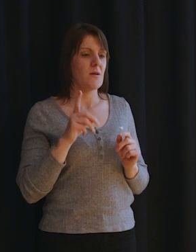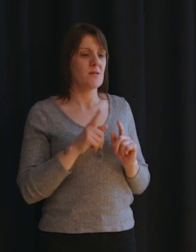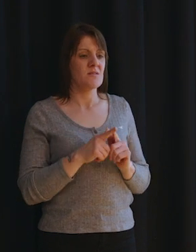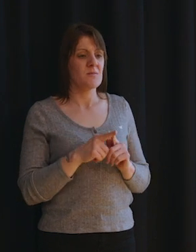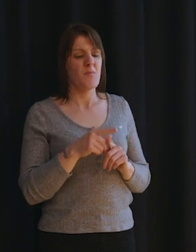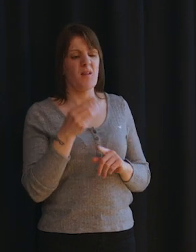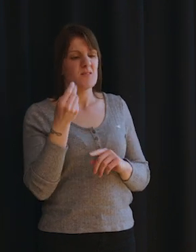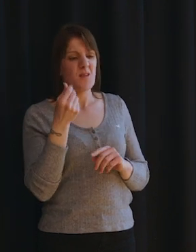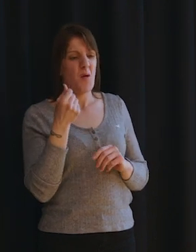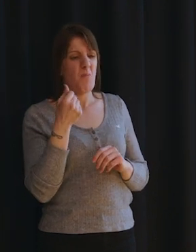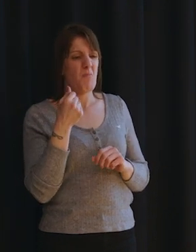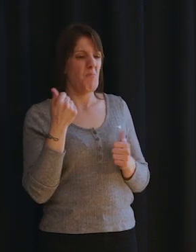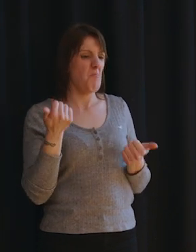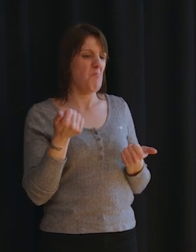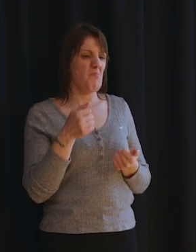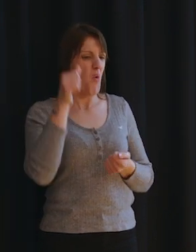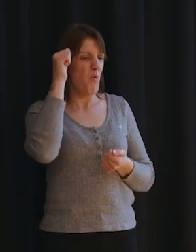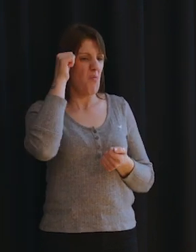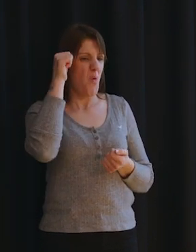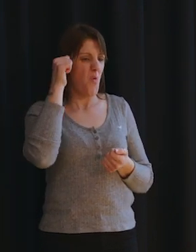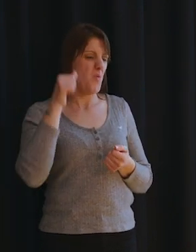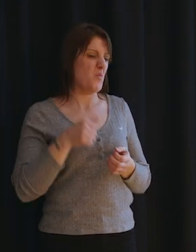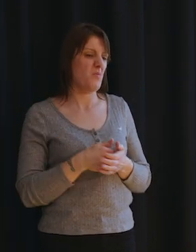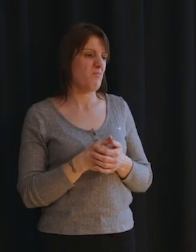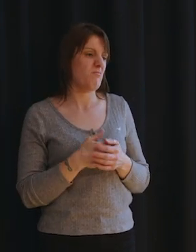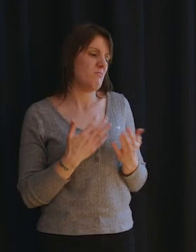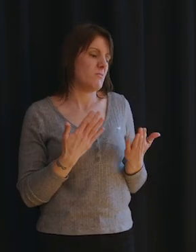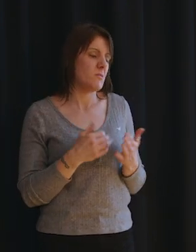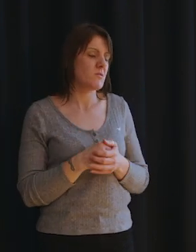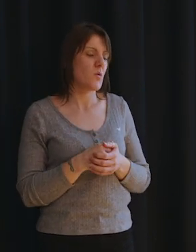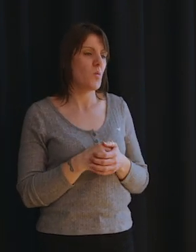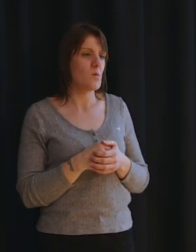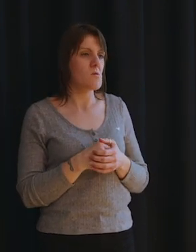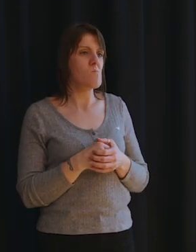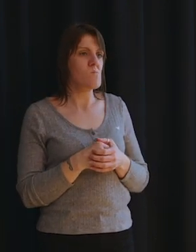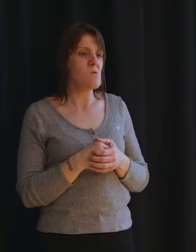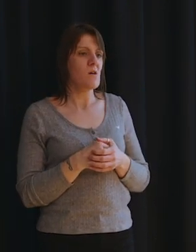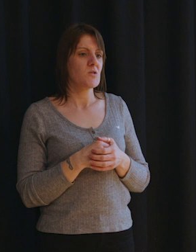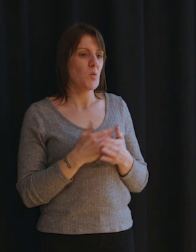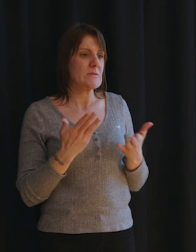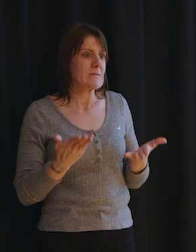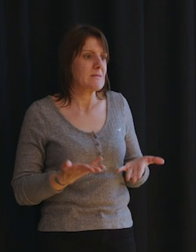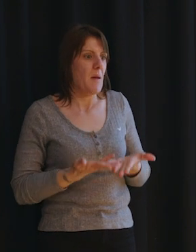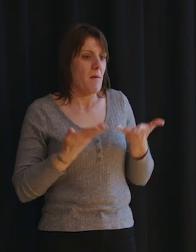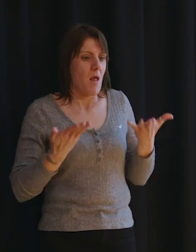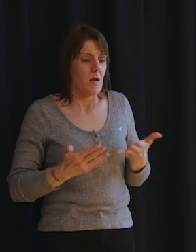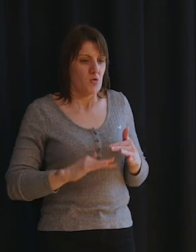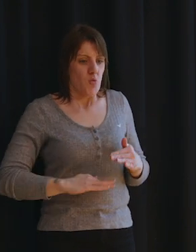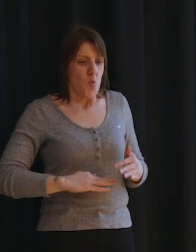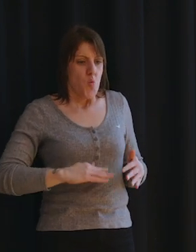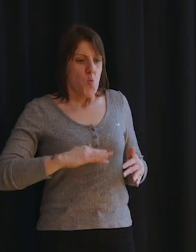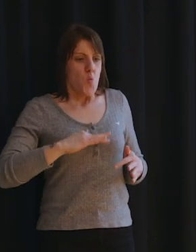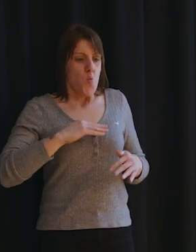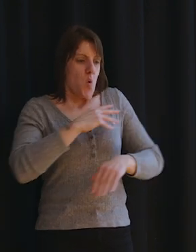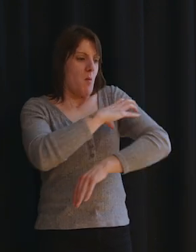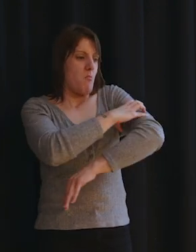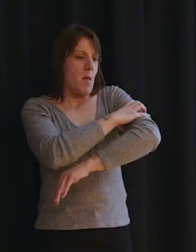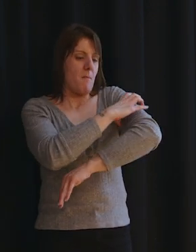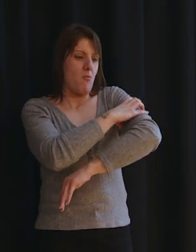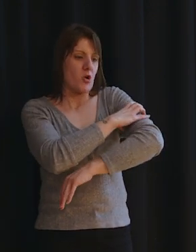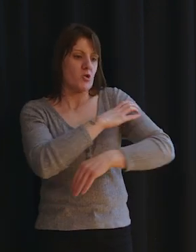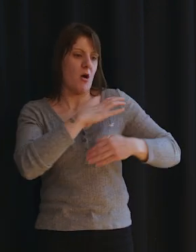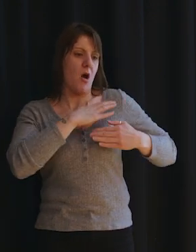as common as some of the kind of depressant effects as well. So in terms of the stimulant, increasing kind of blood pressure and heart